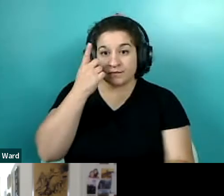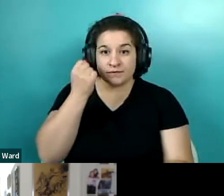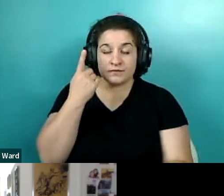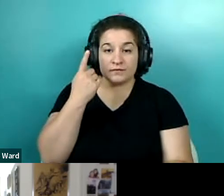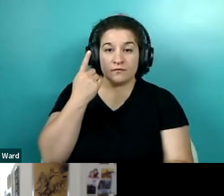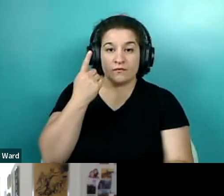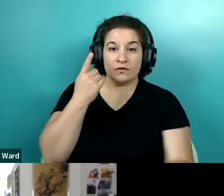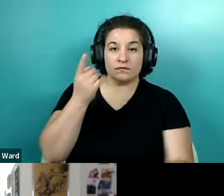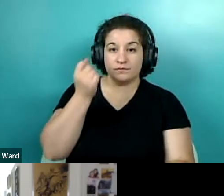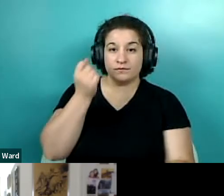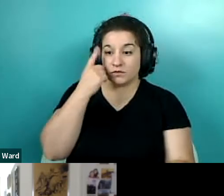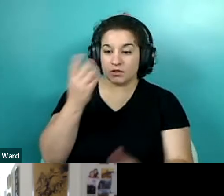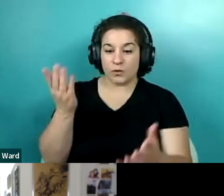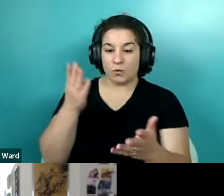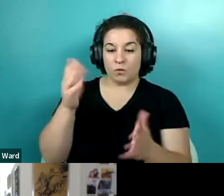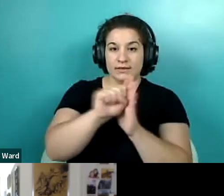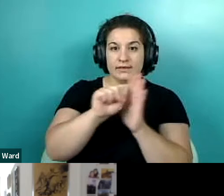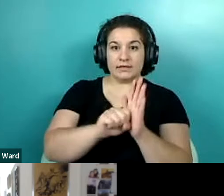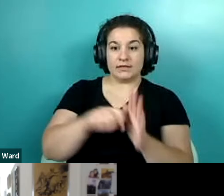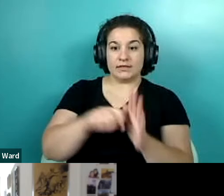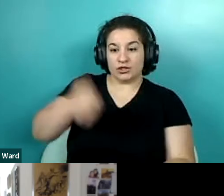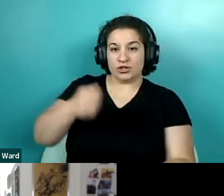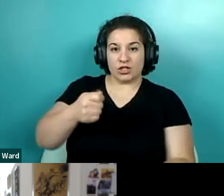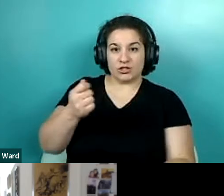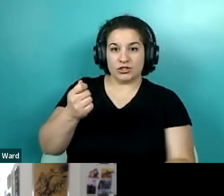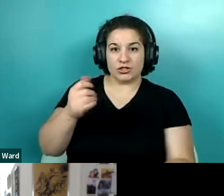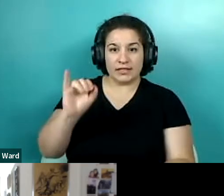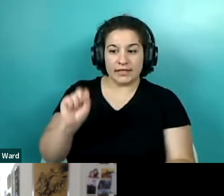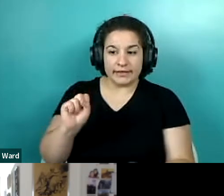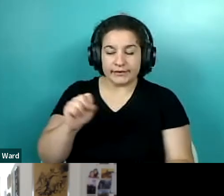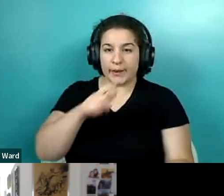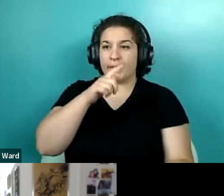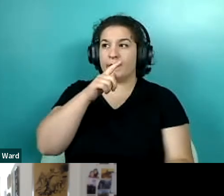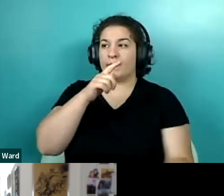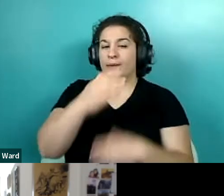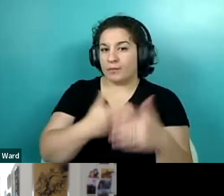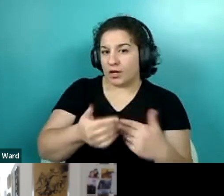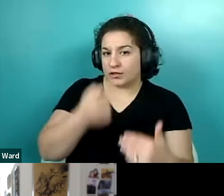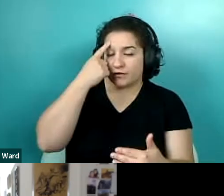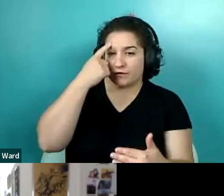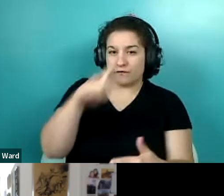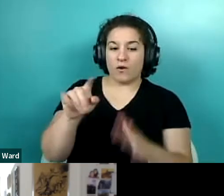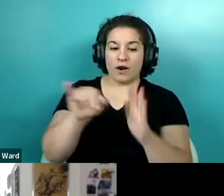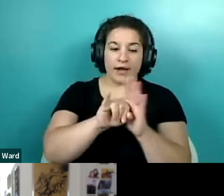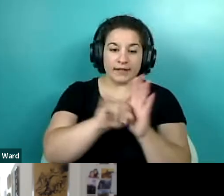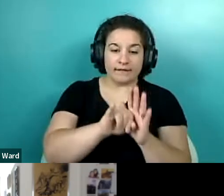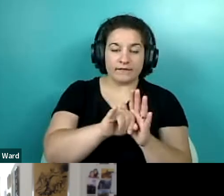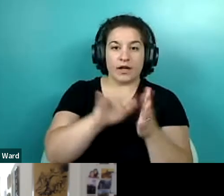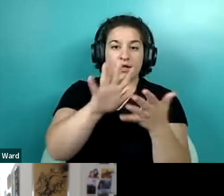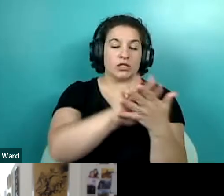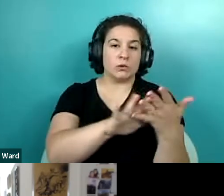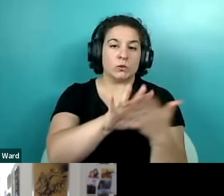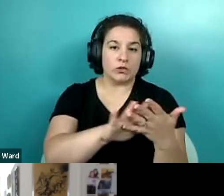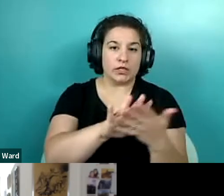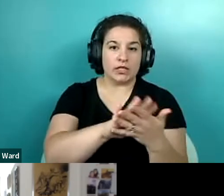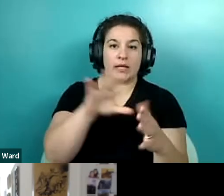state judge is and what the process is for identifying and screening and